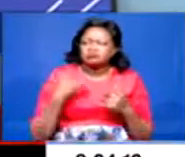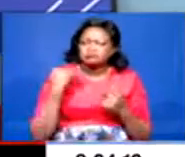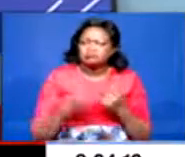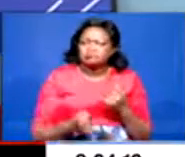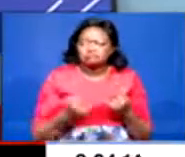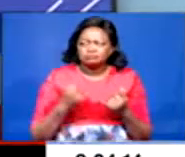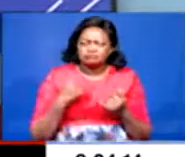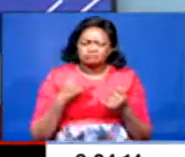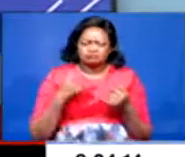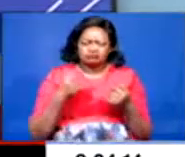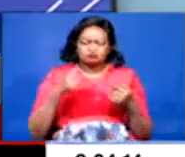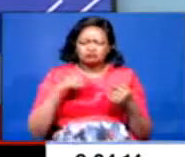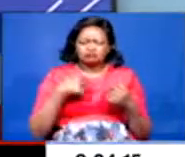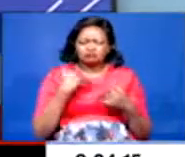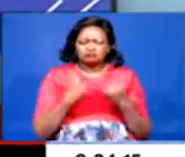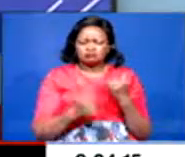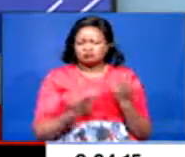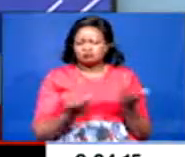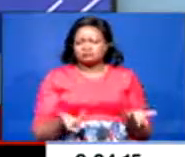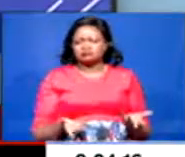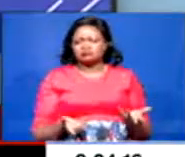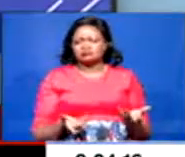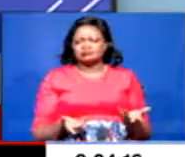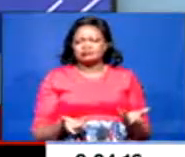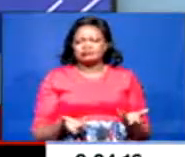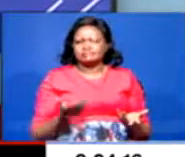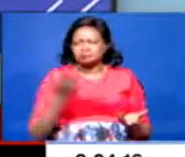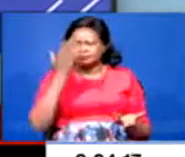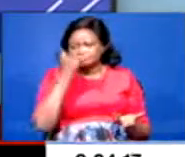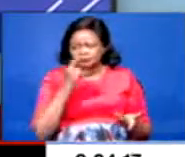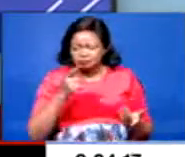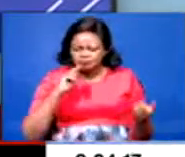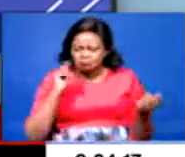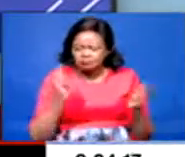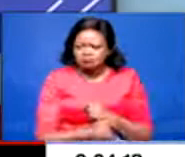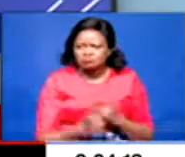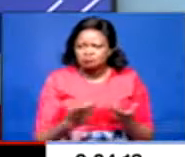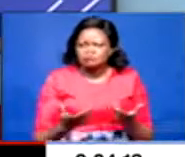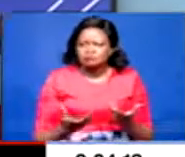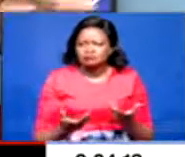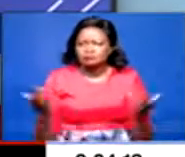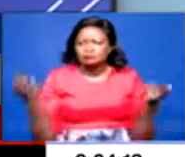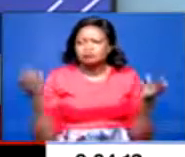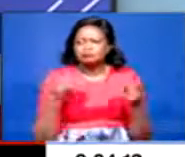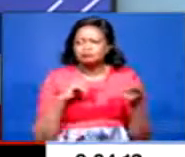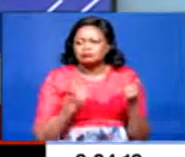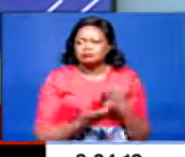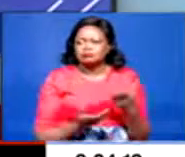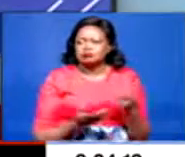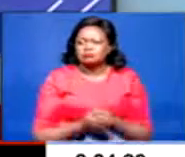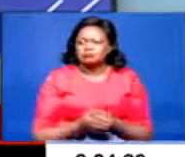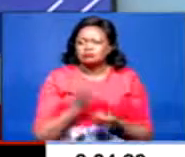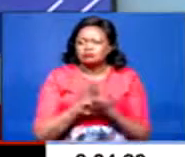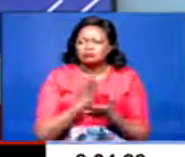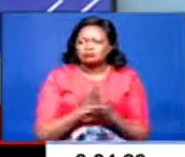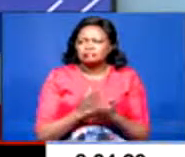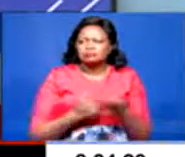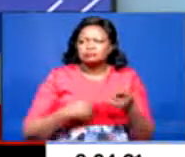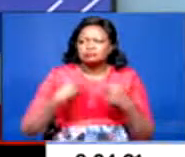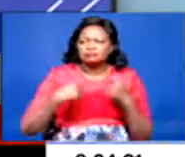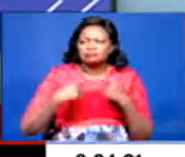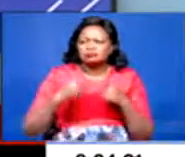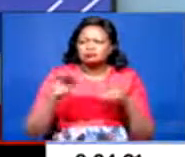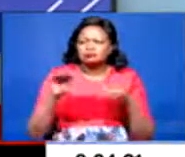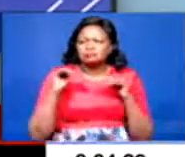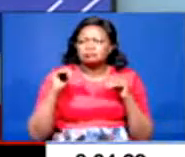is final. So you are like, now, where did it change? And then they are saying, actually, we are in the process of waiting for